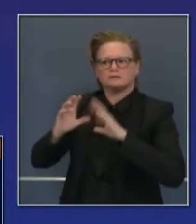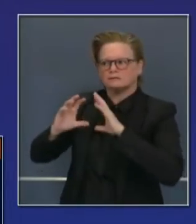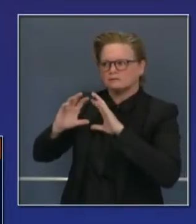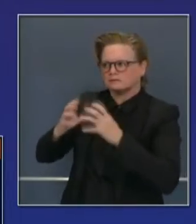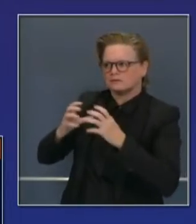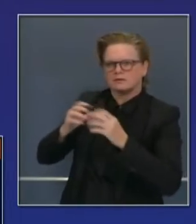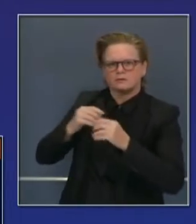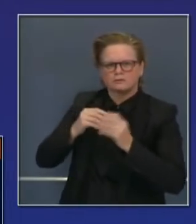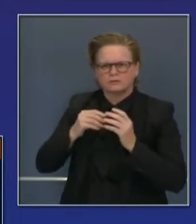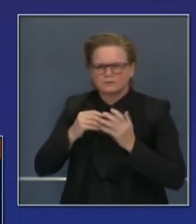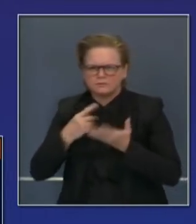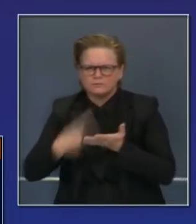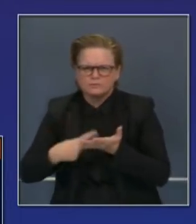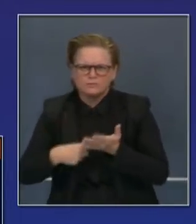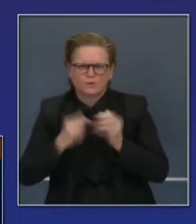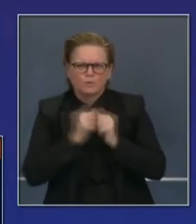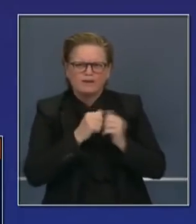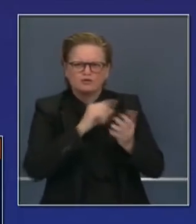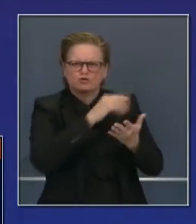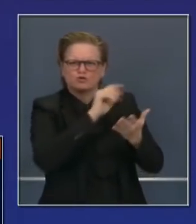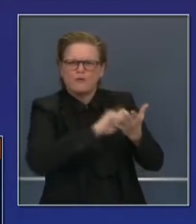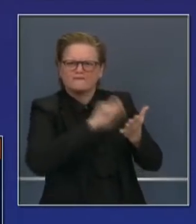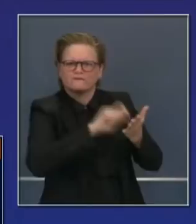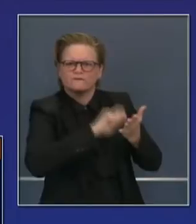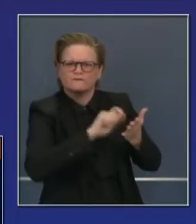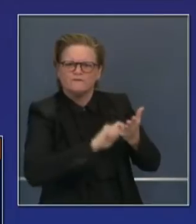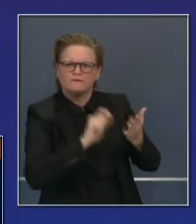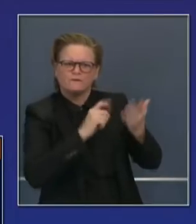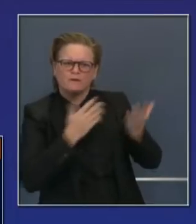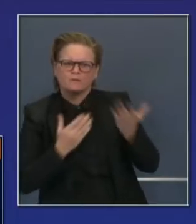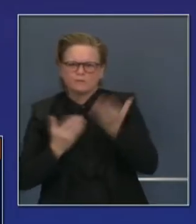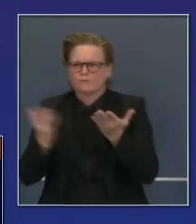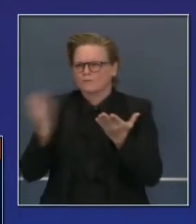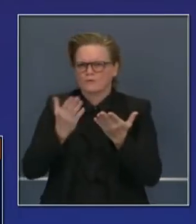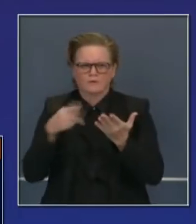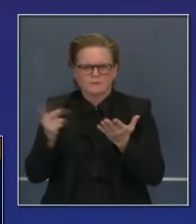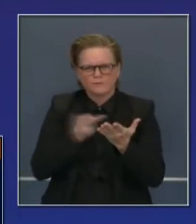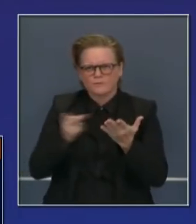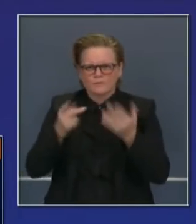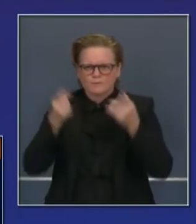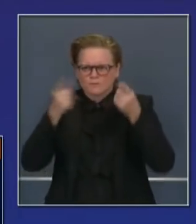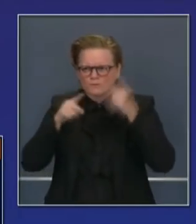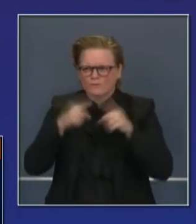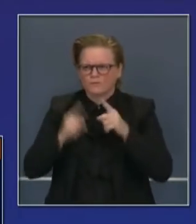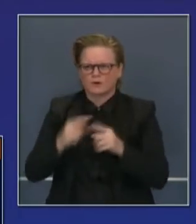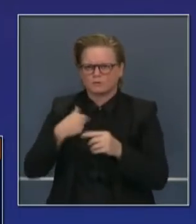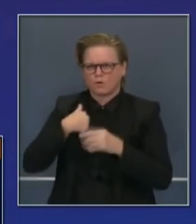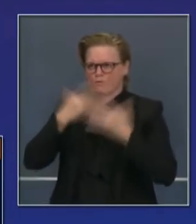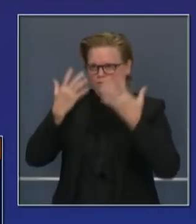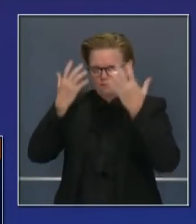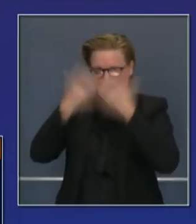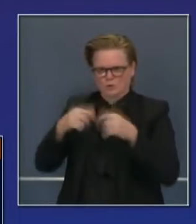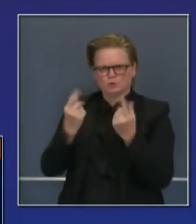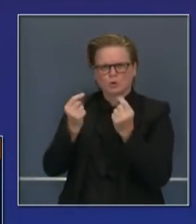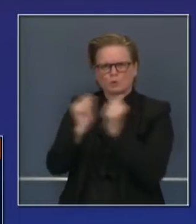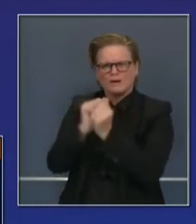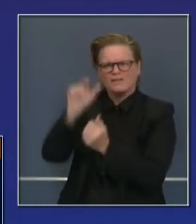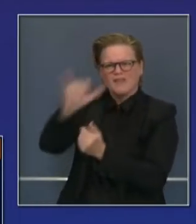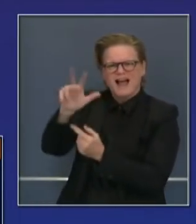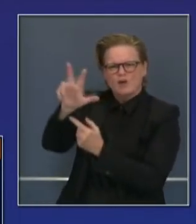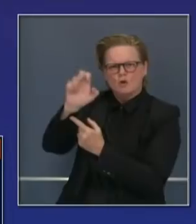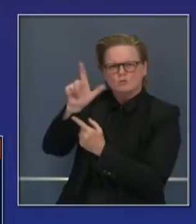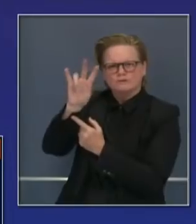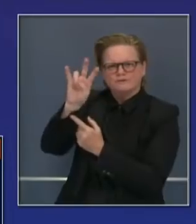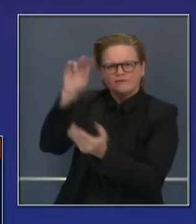sub-prioritizations that are required with a scarce amount of doses, just 327,000. It's one thing when you hear the